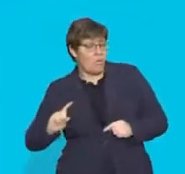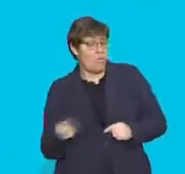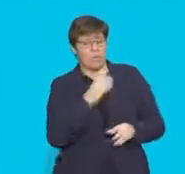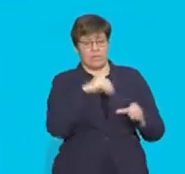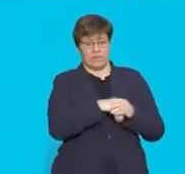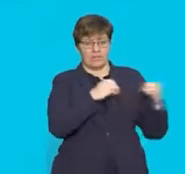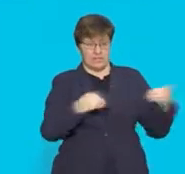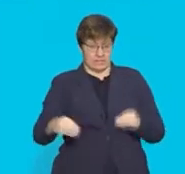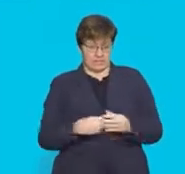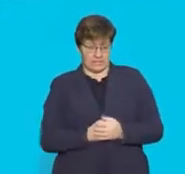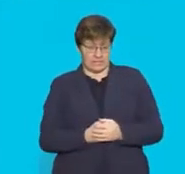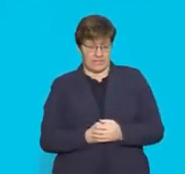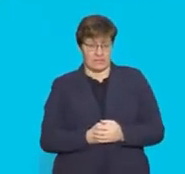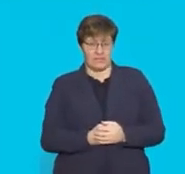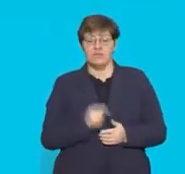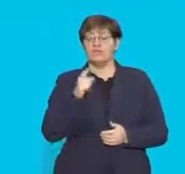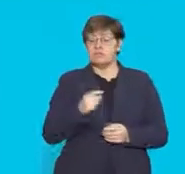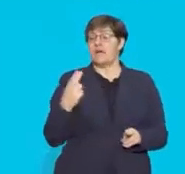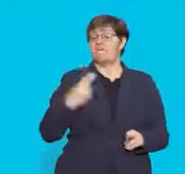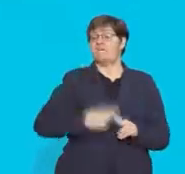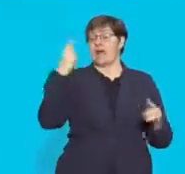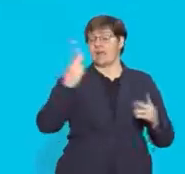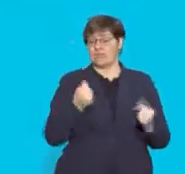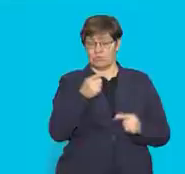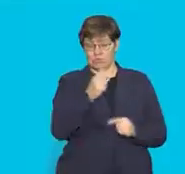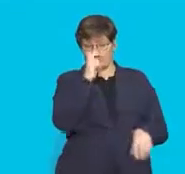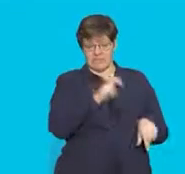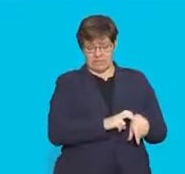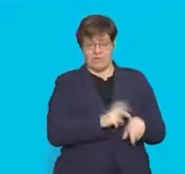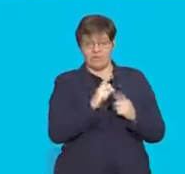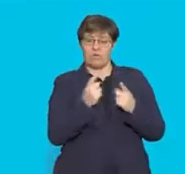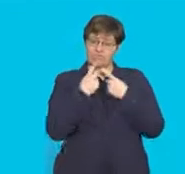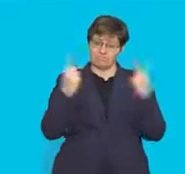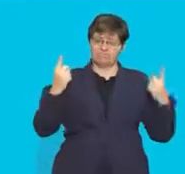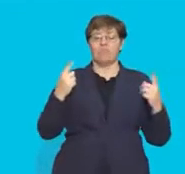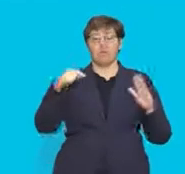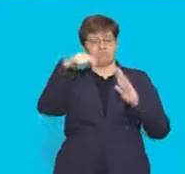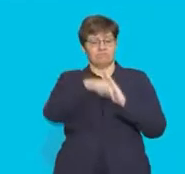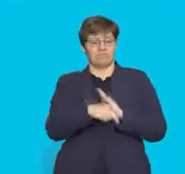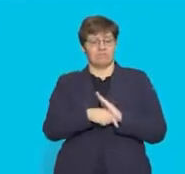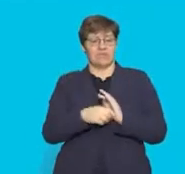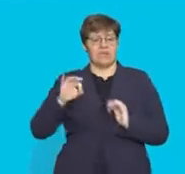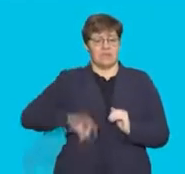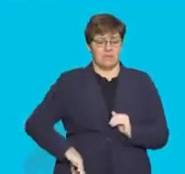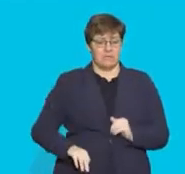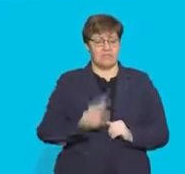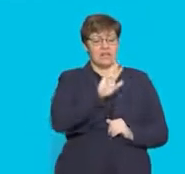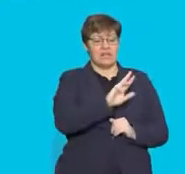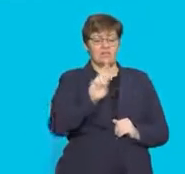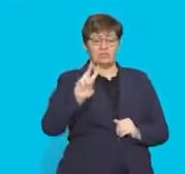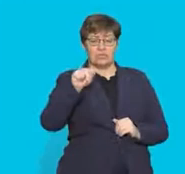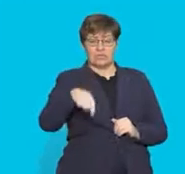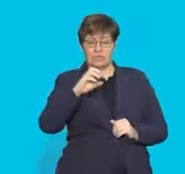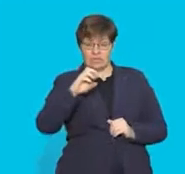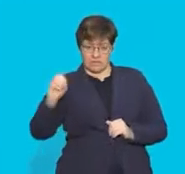the business, right? So this is the final figure that you need for your statement of comprehensive income, is your 92,000